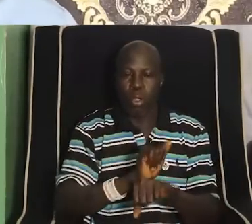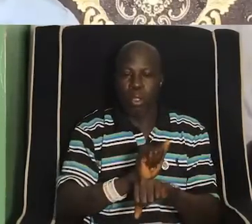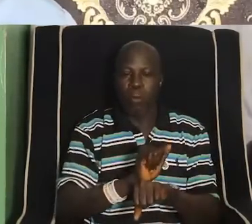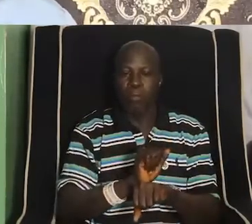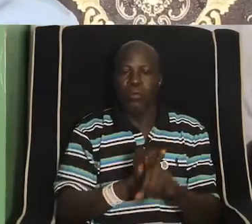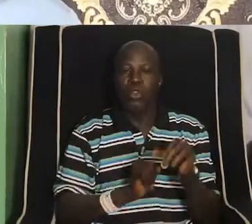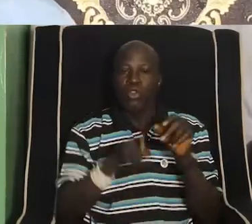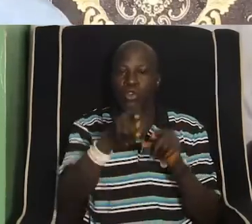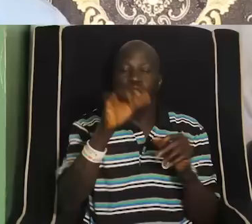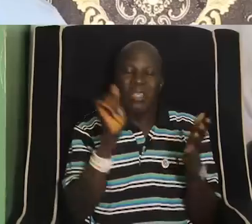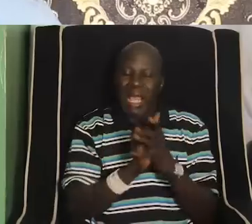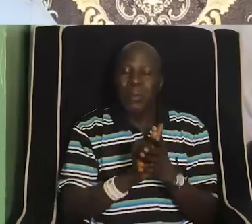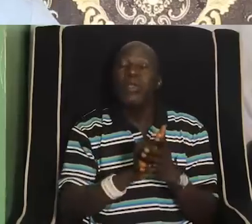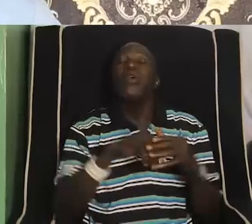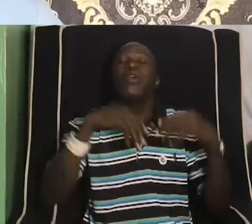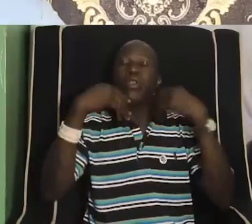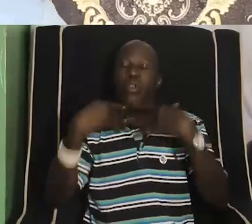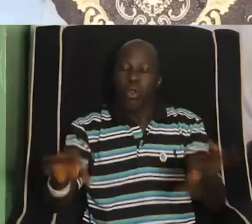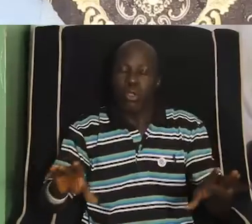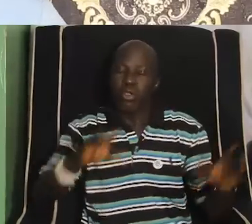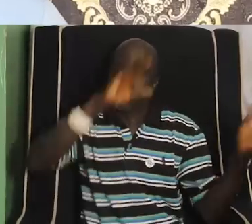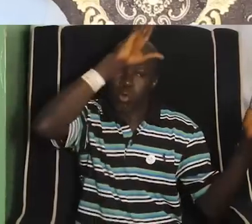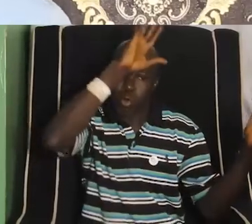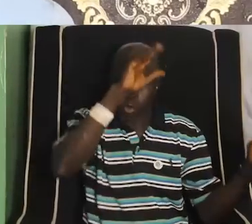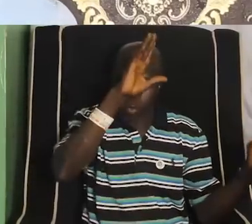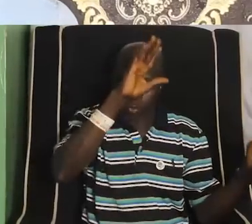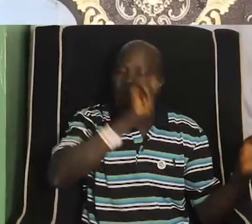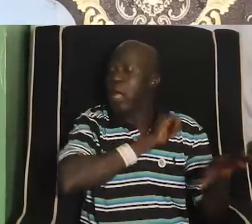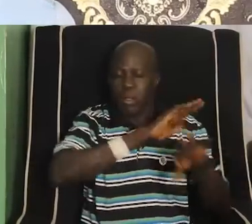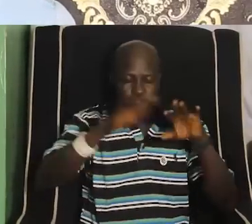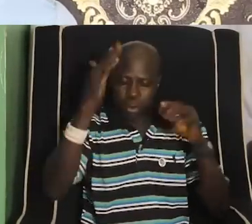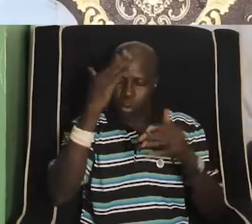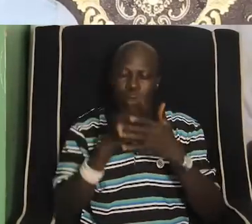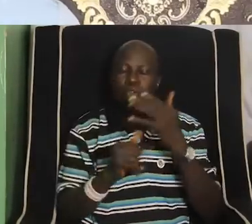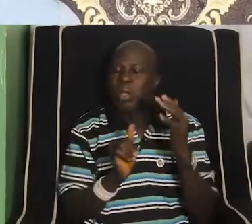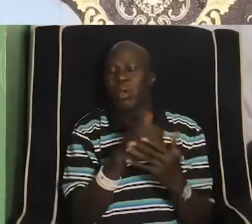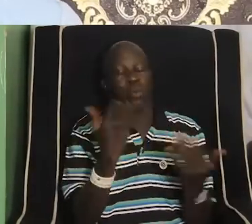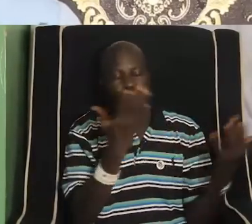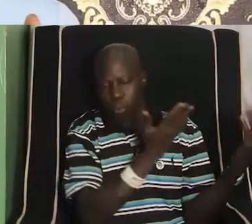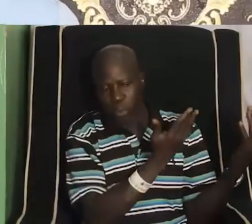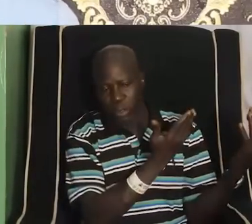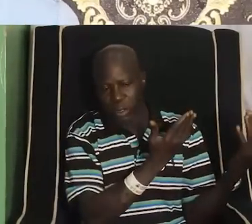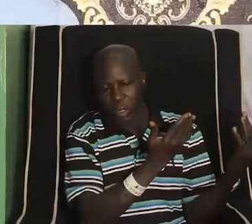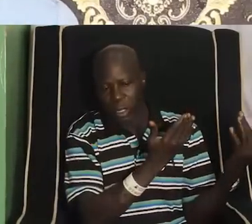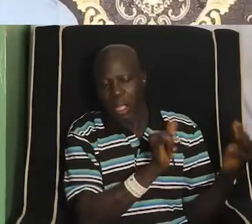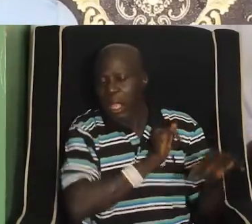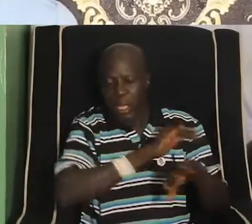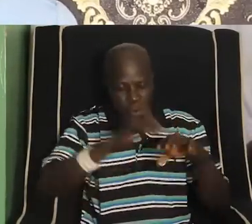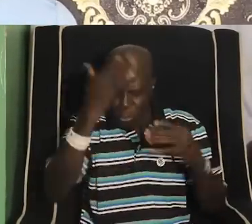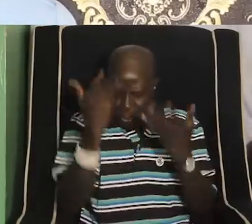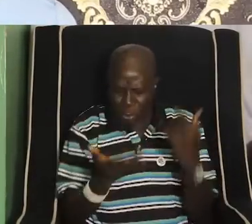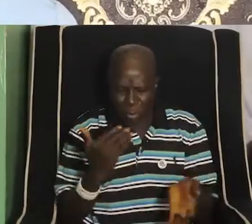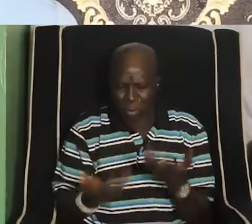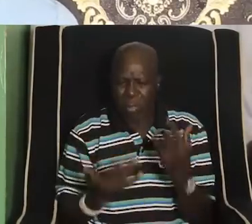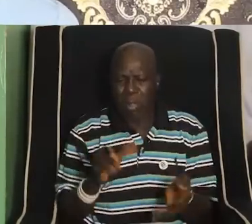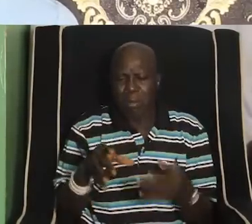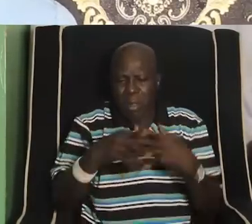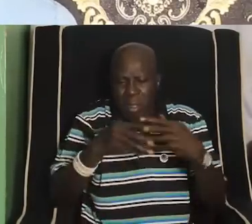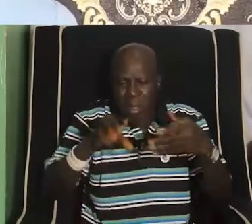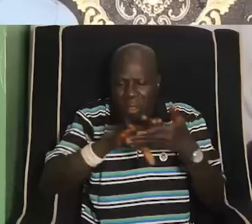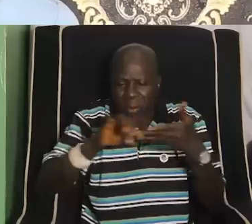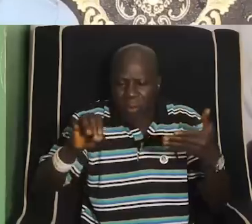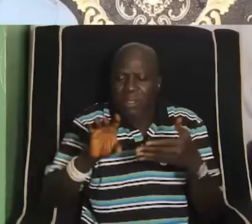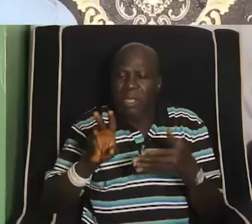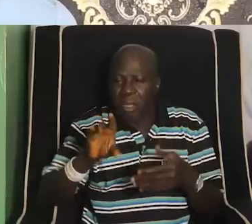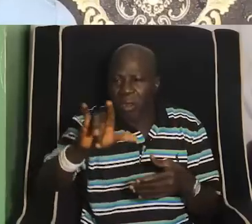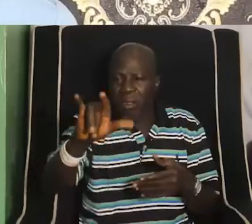that you've lost all. I don't know what to expect. Maybe you are expecting to receive abi ati